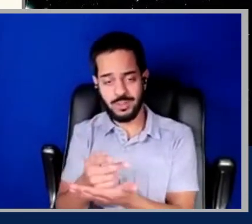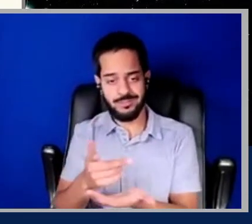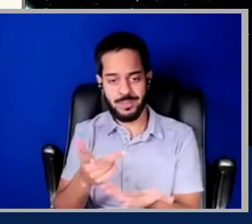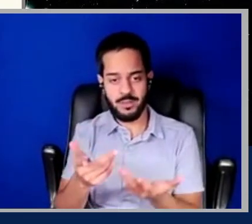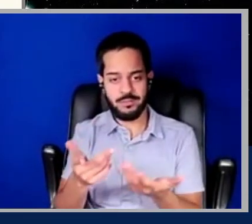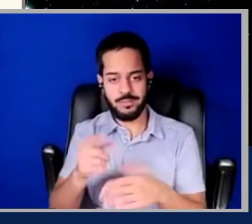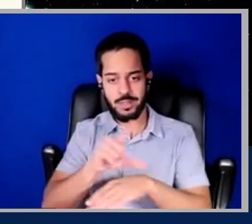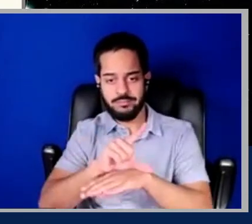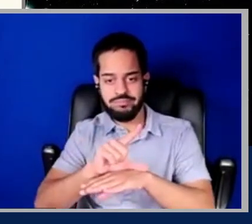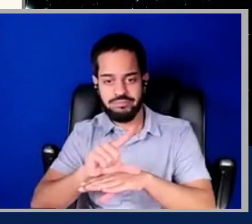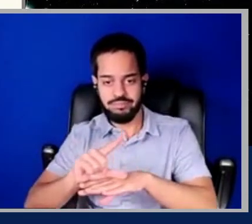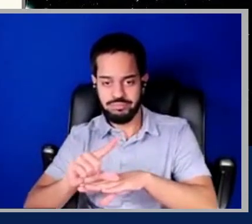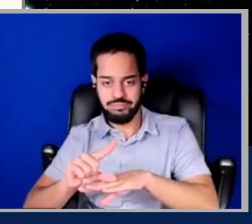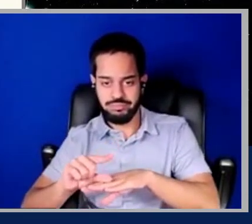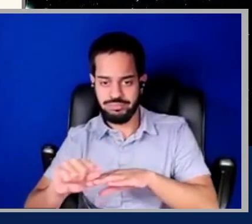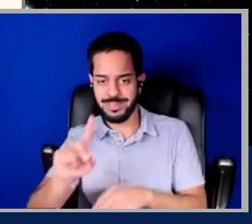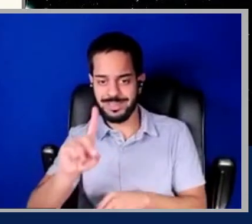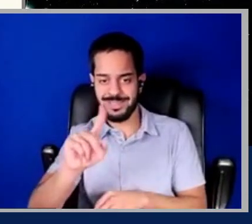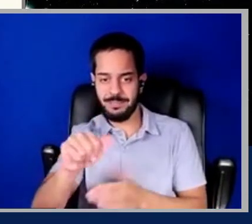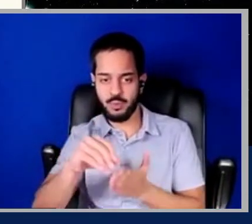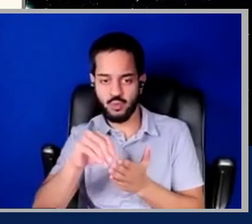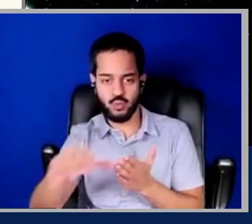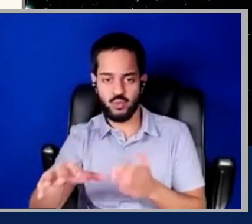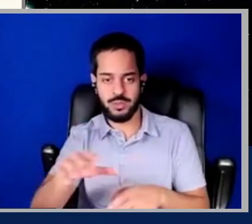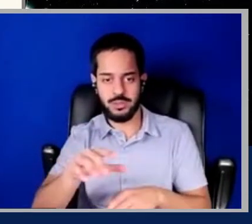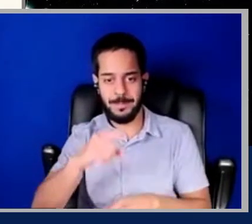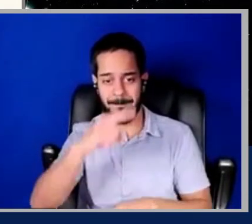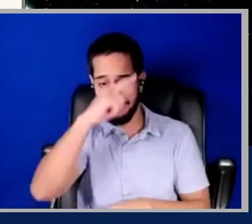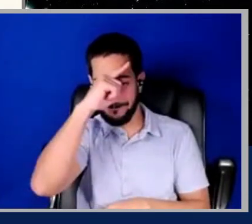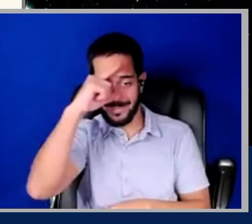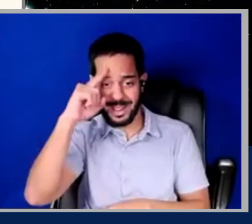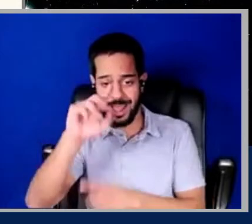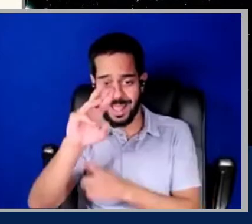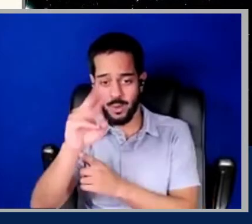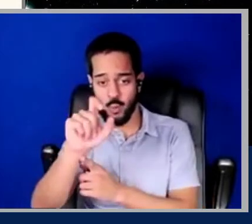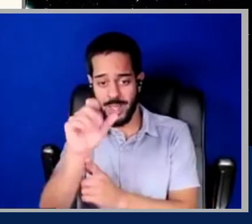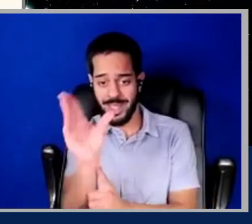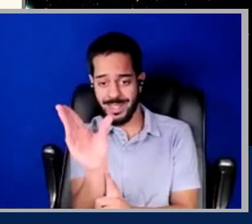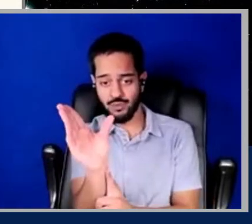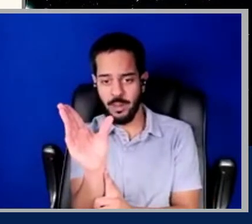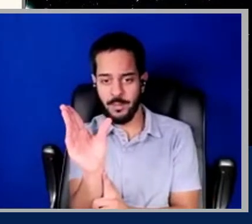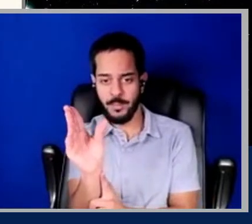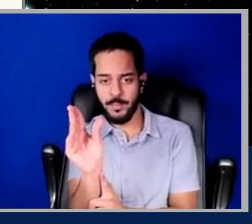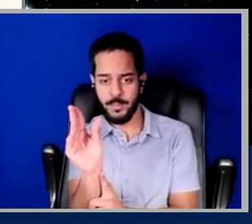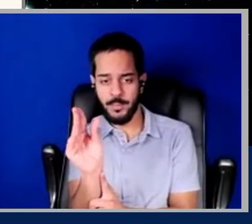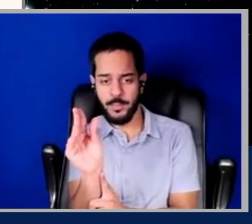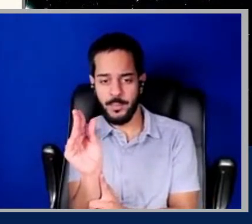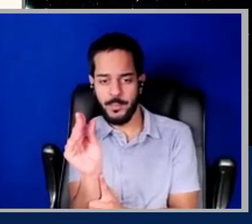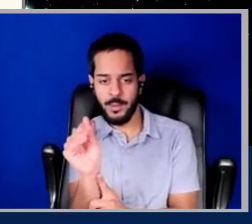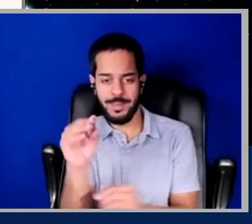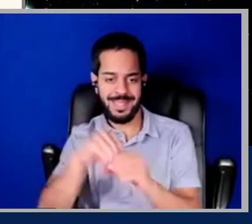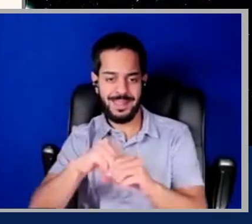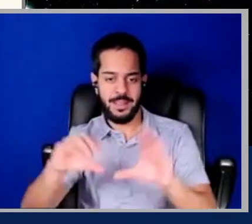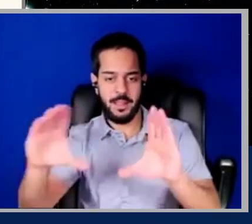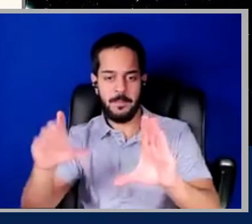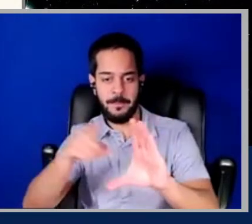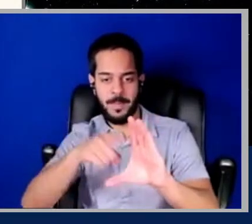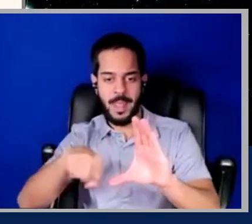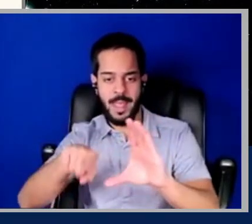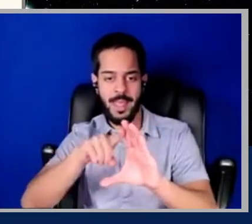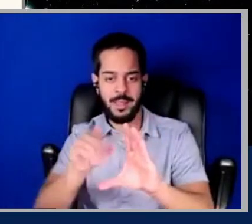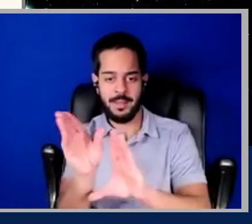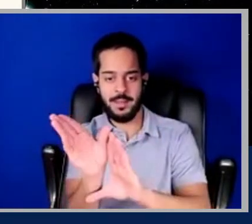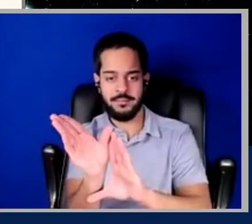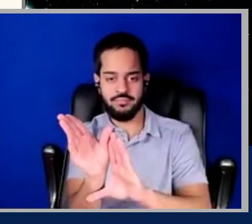students very, very quickly. That little black wedge getting smaller and smaller of that pie. So I wish